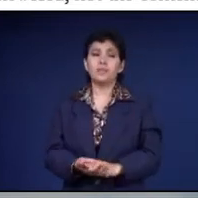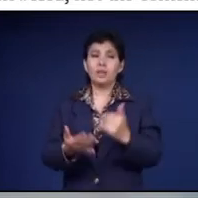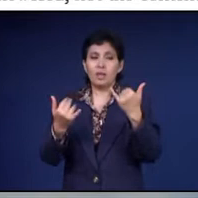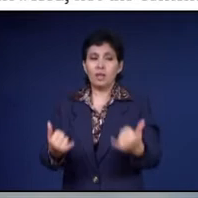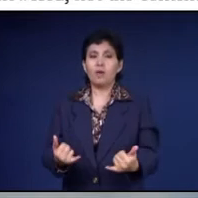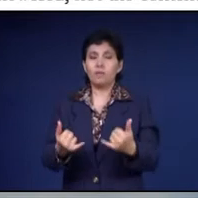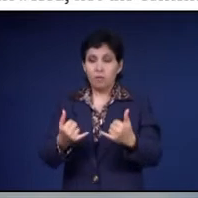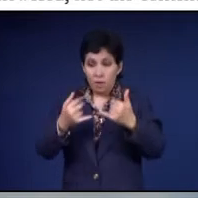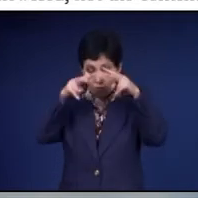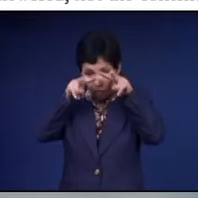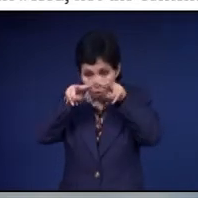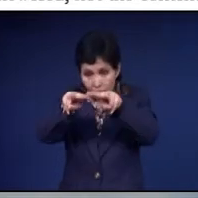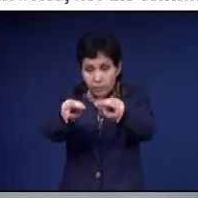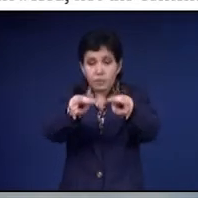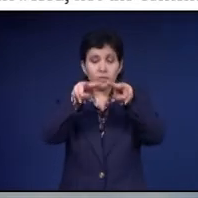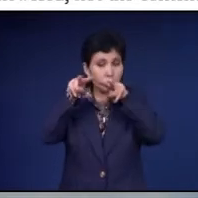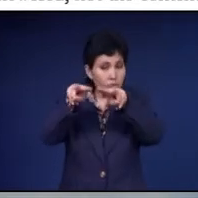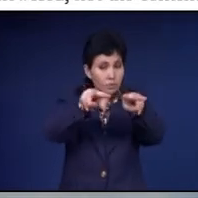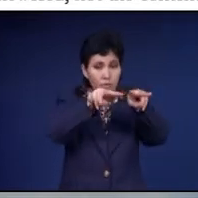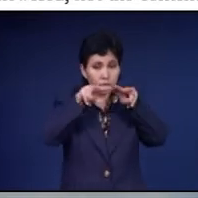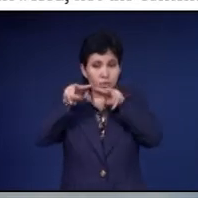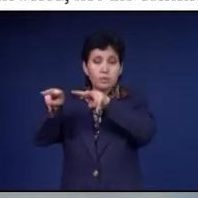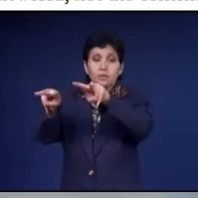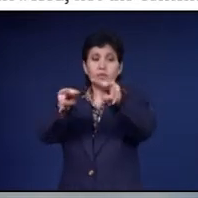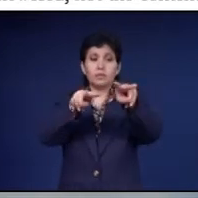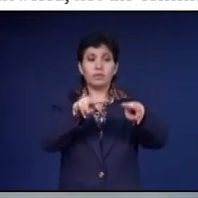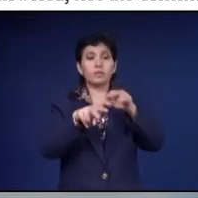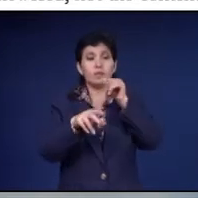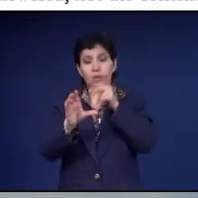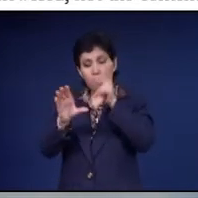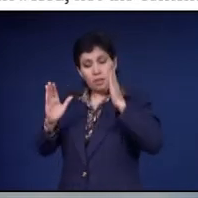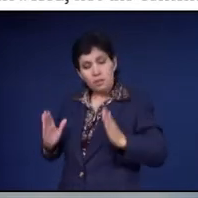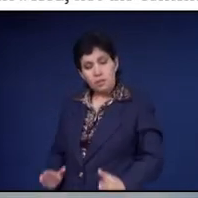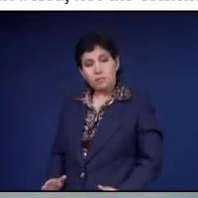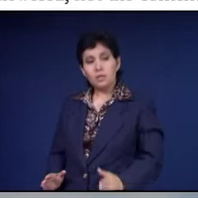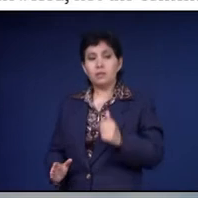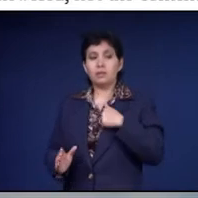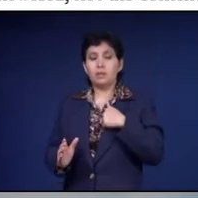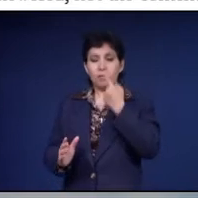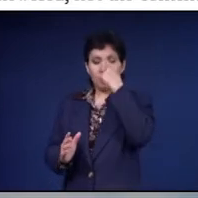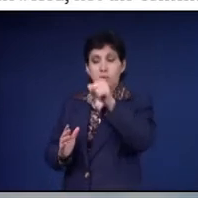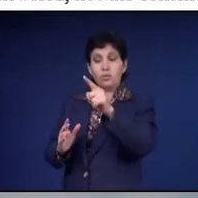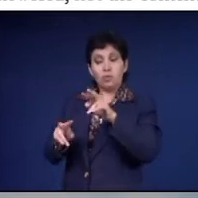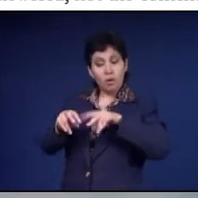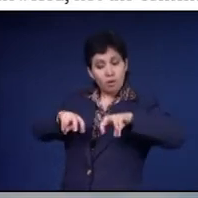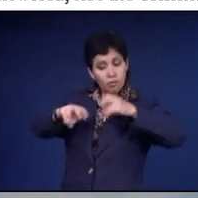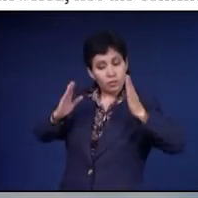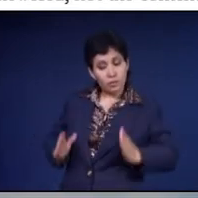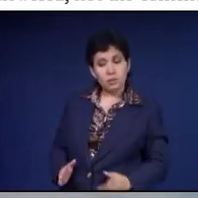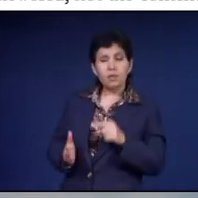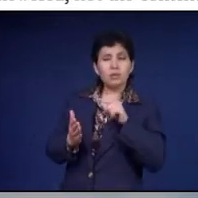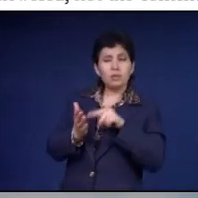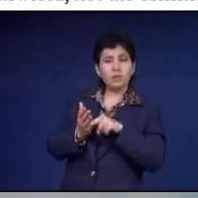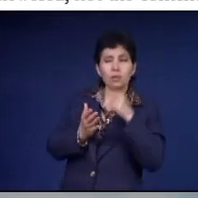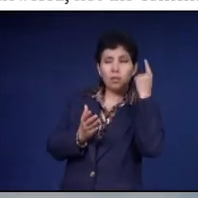Now, you can observe hereby it's not the participant who ticked, it's you as the researcher, you tick what